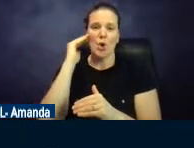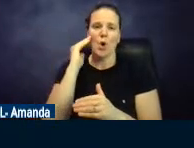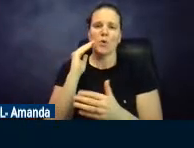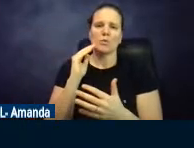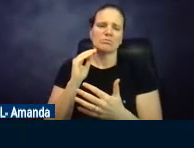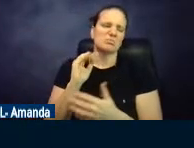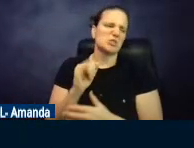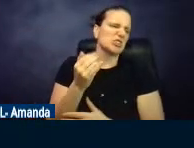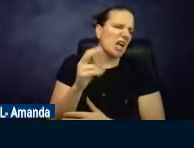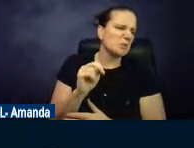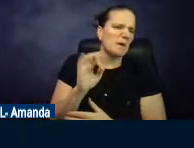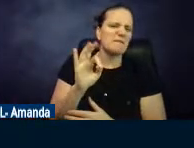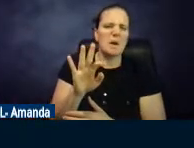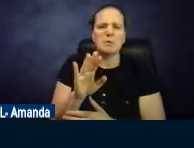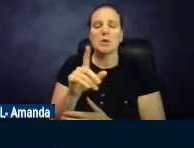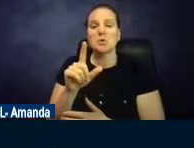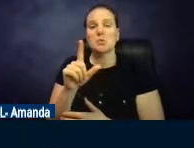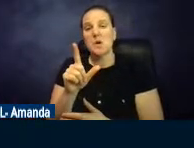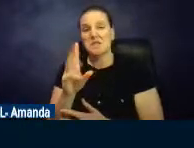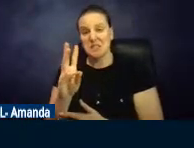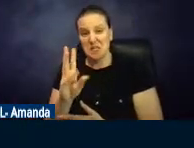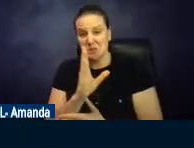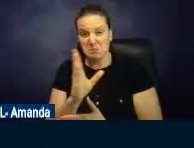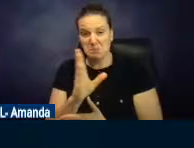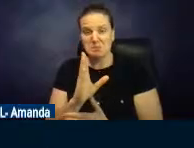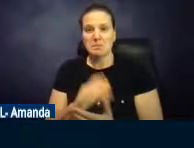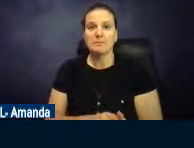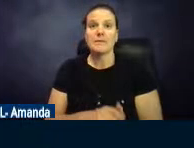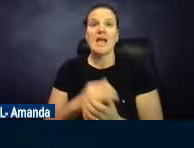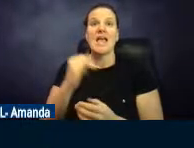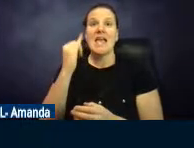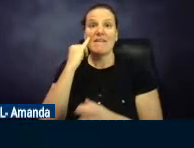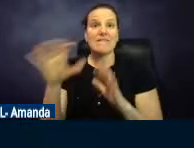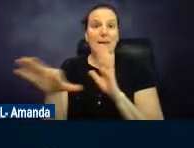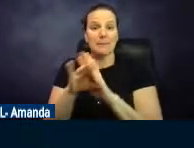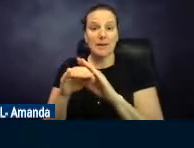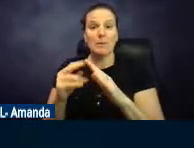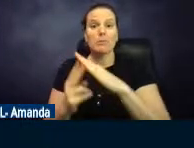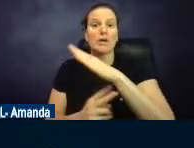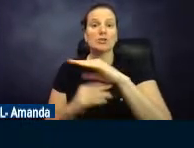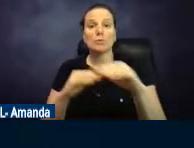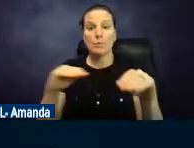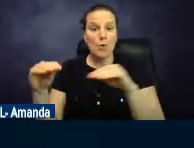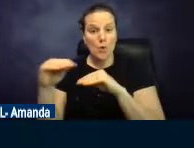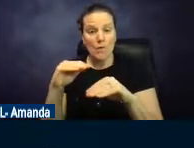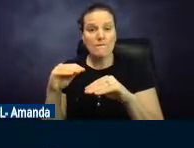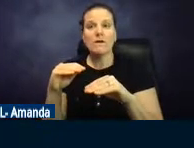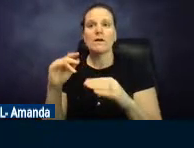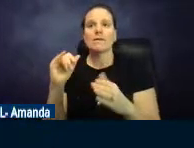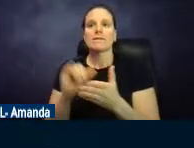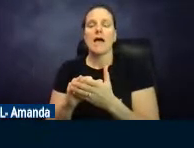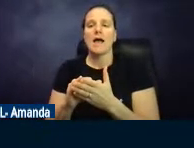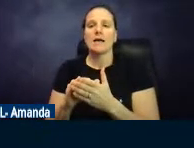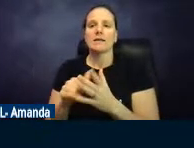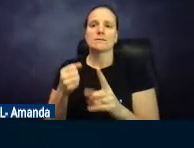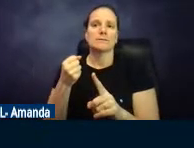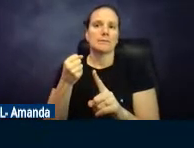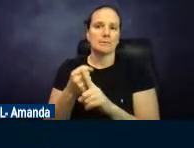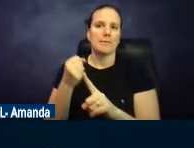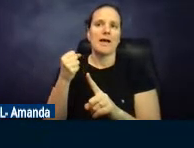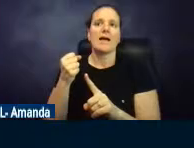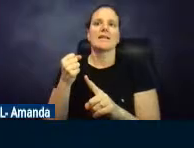2026. If a movable span is selected, it is expected to impact factors such